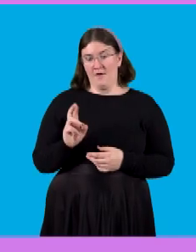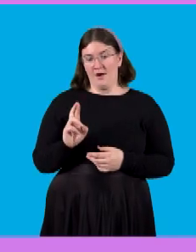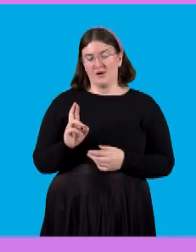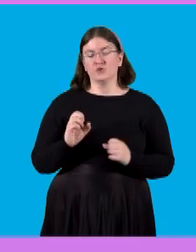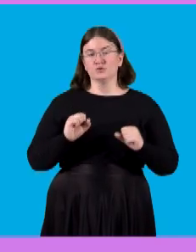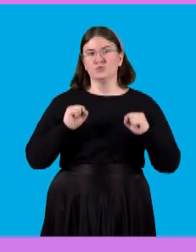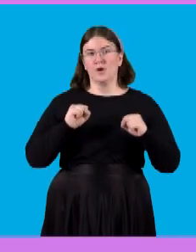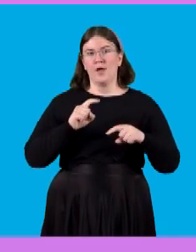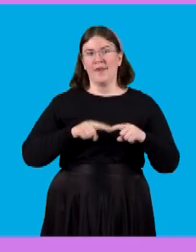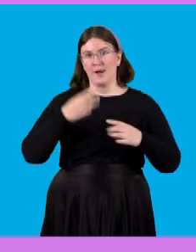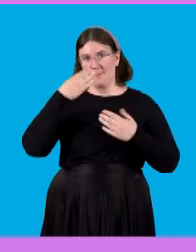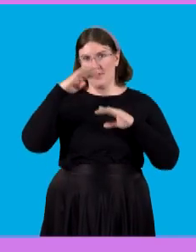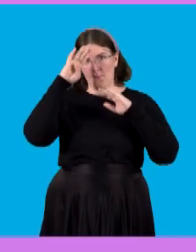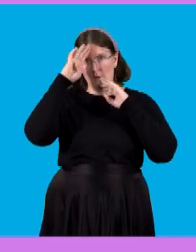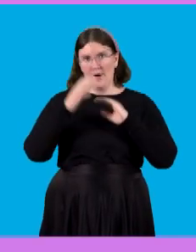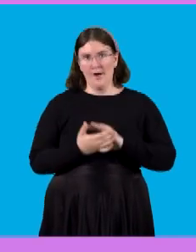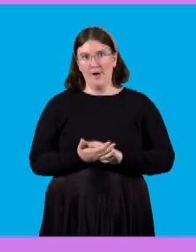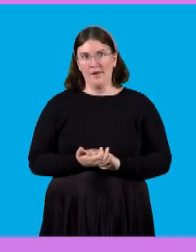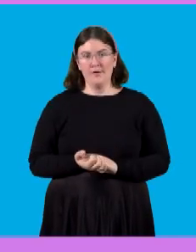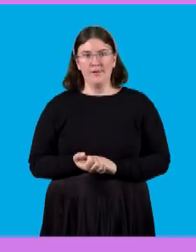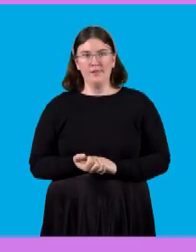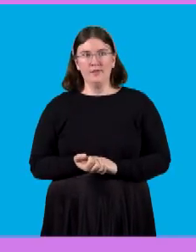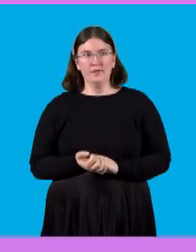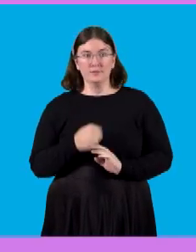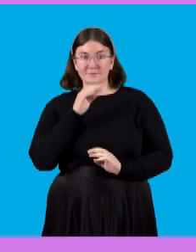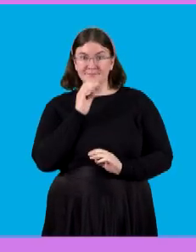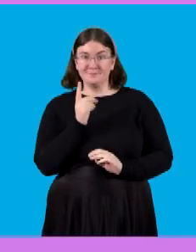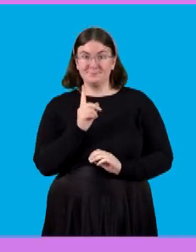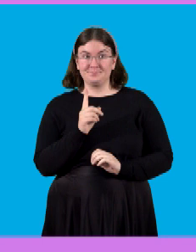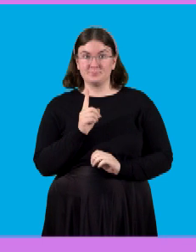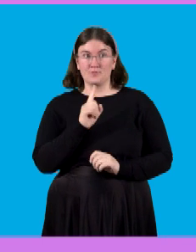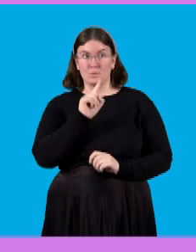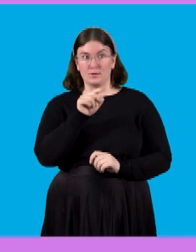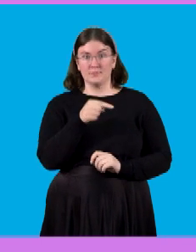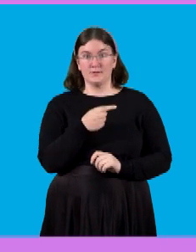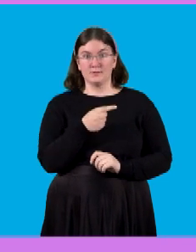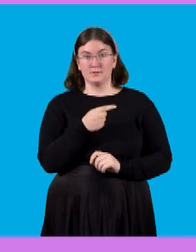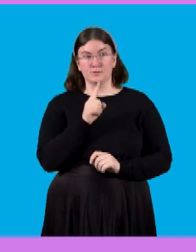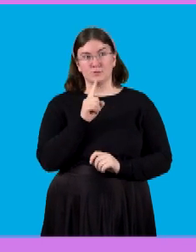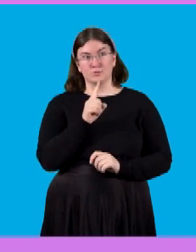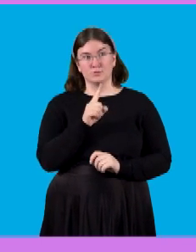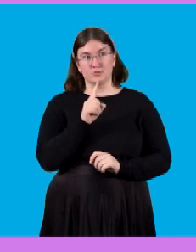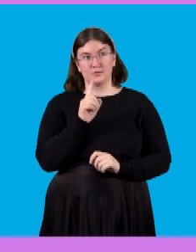African rand is slightly stronger. We agree. Okay, so therefore I'll then say